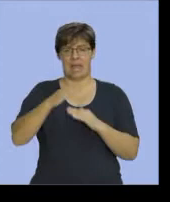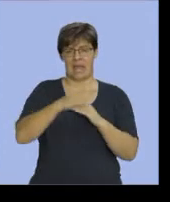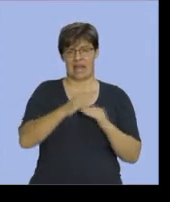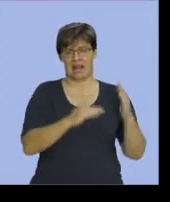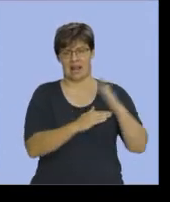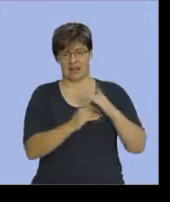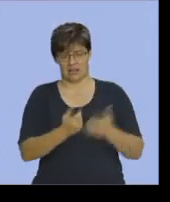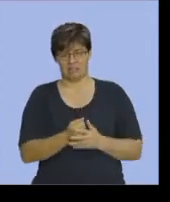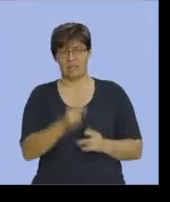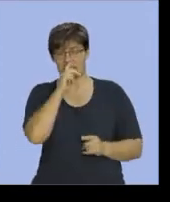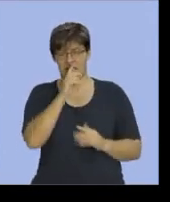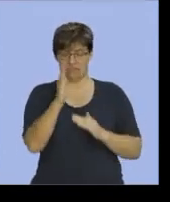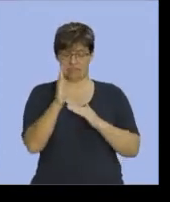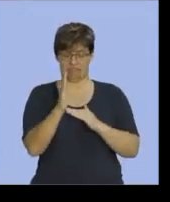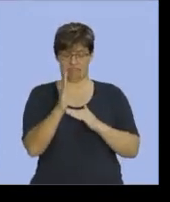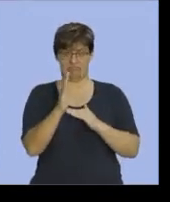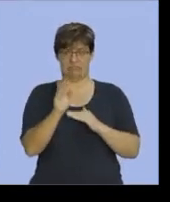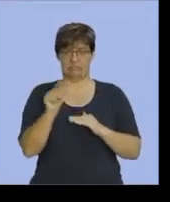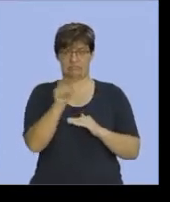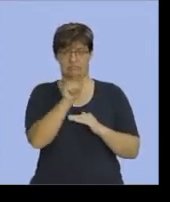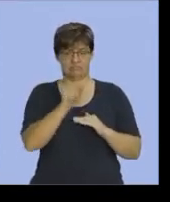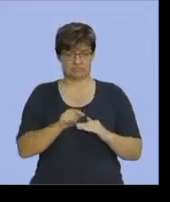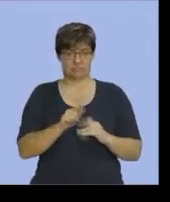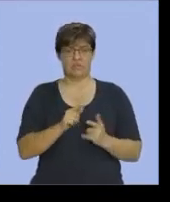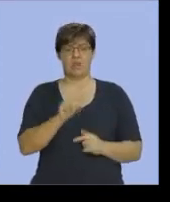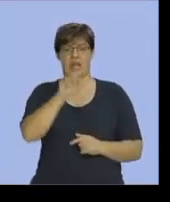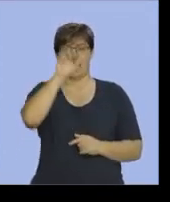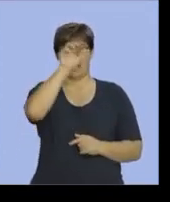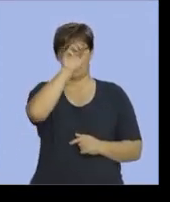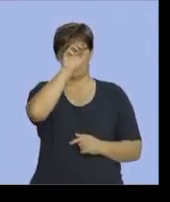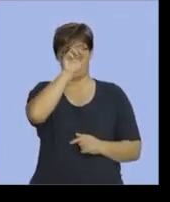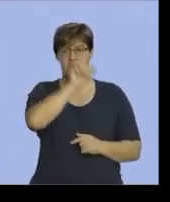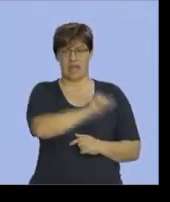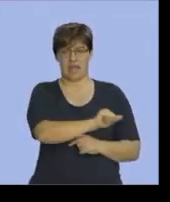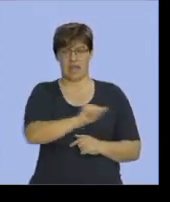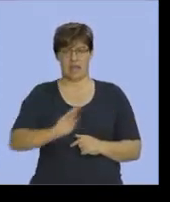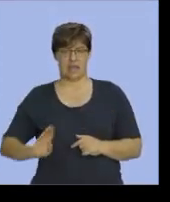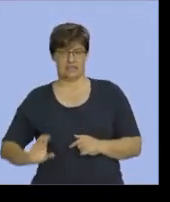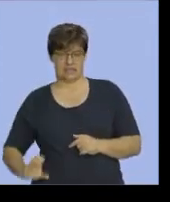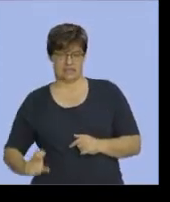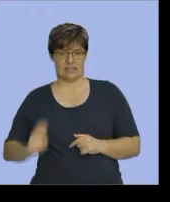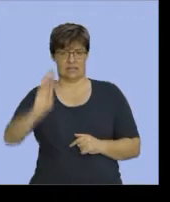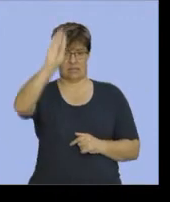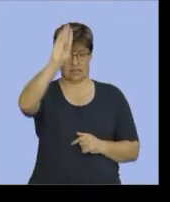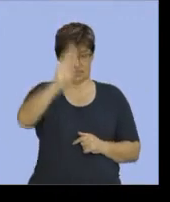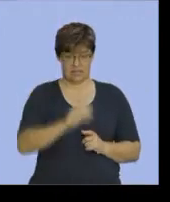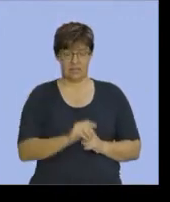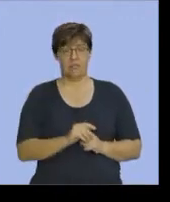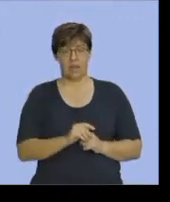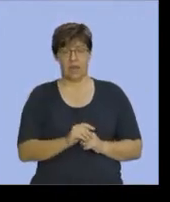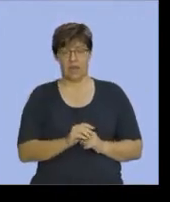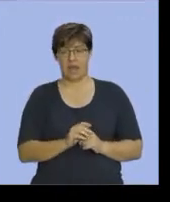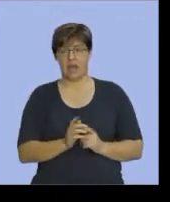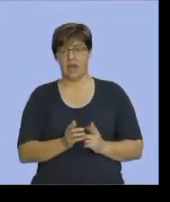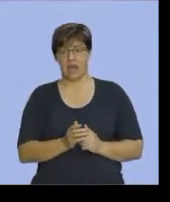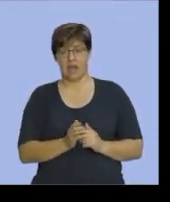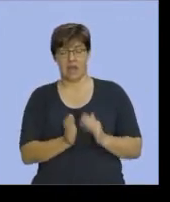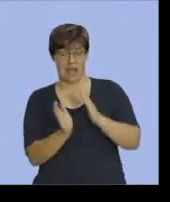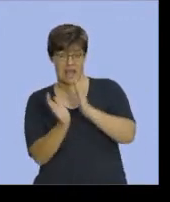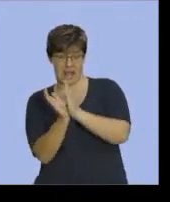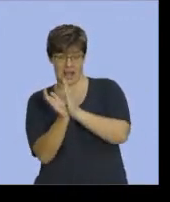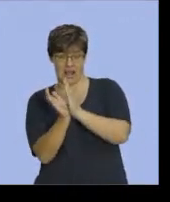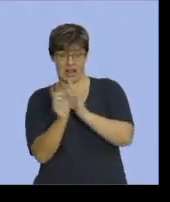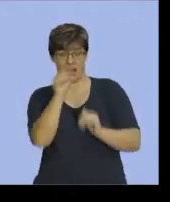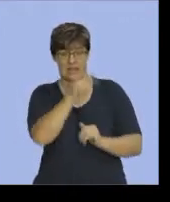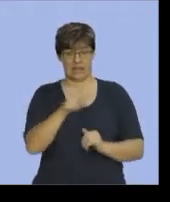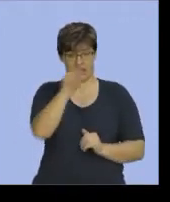angles. Consider the right-angled triangle ABC with angle theta. Remember that AB